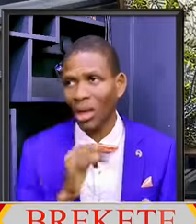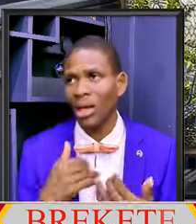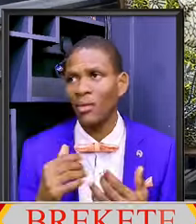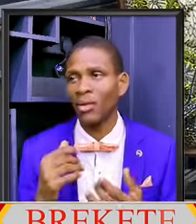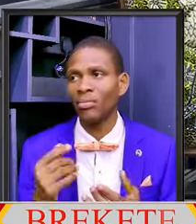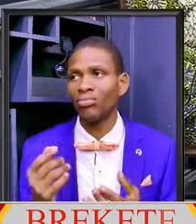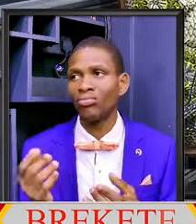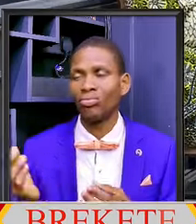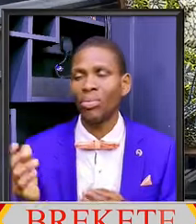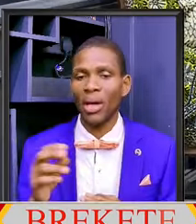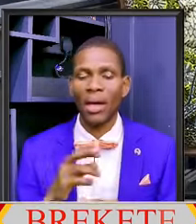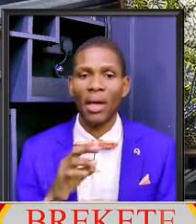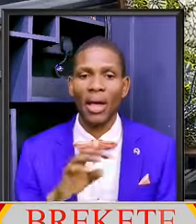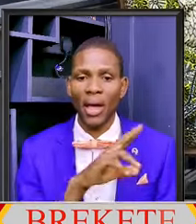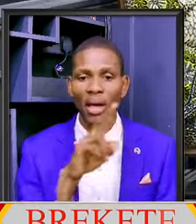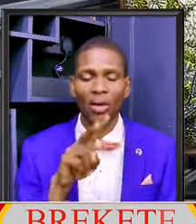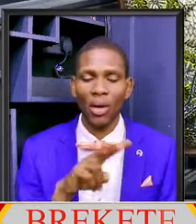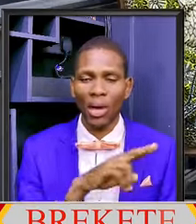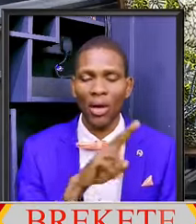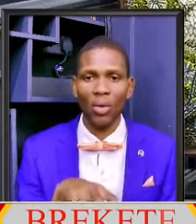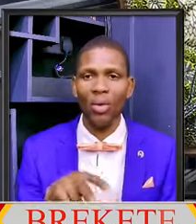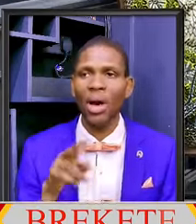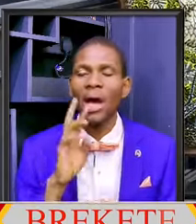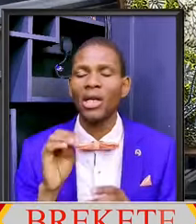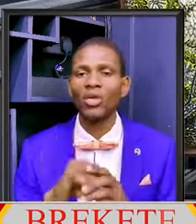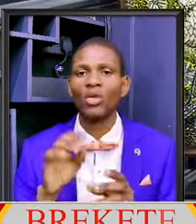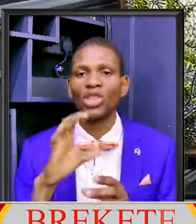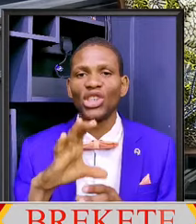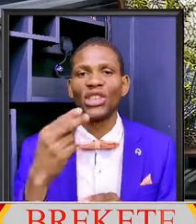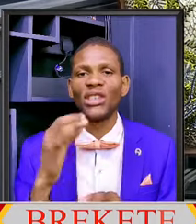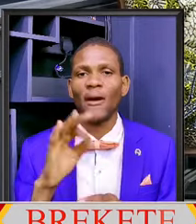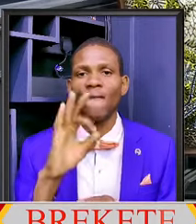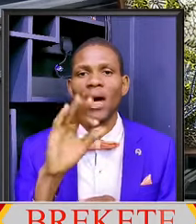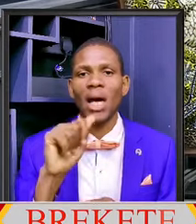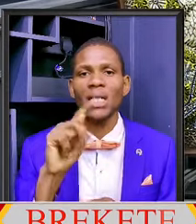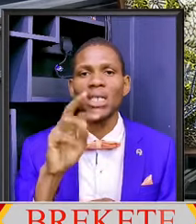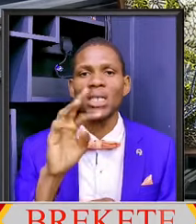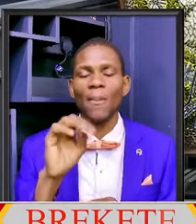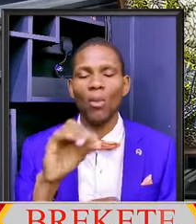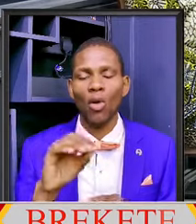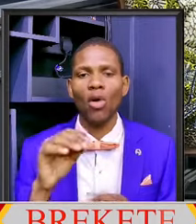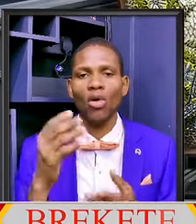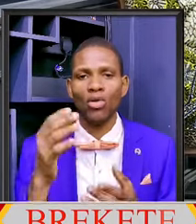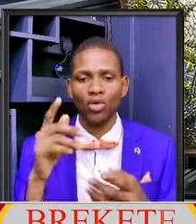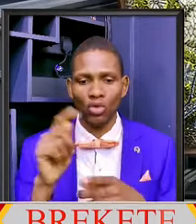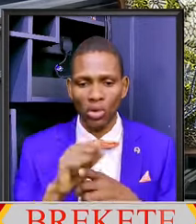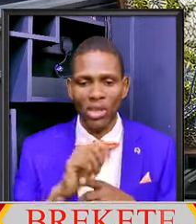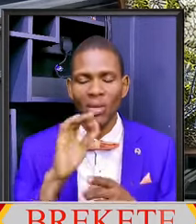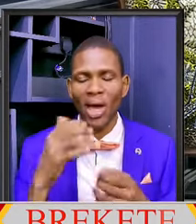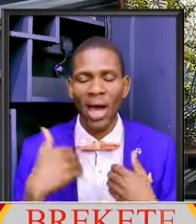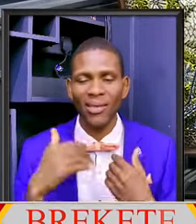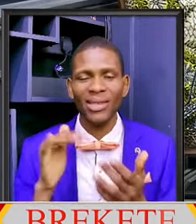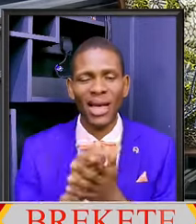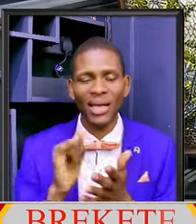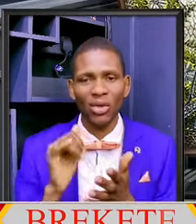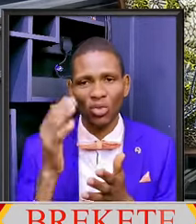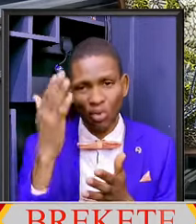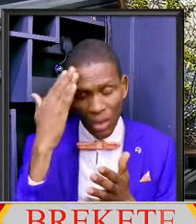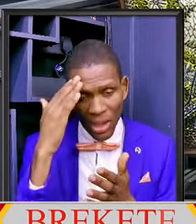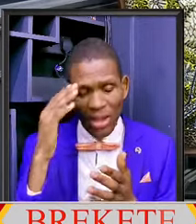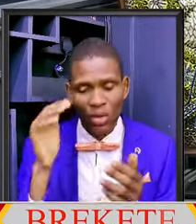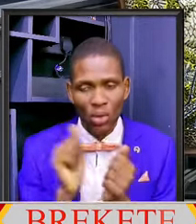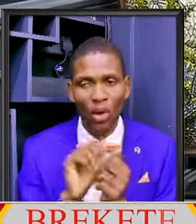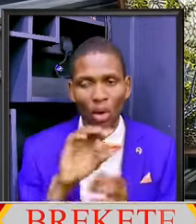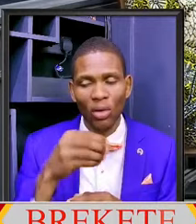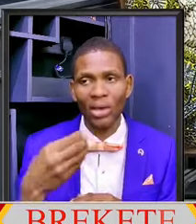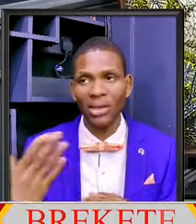her into Chef Fatima's training. She go carry that knowledge plus extra other intervention where God